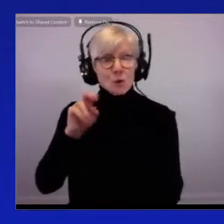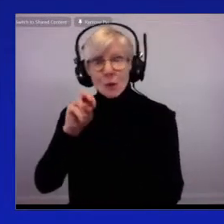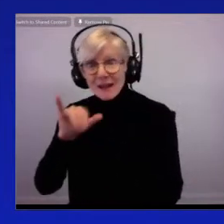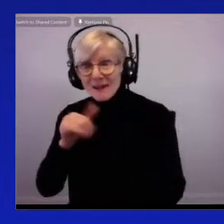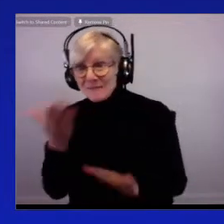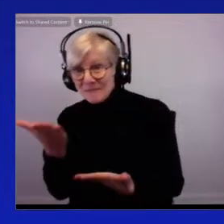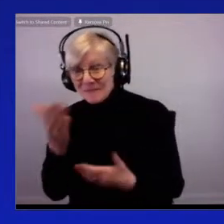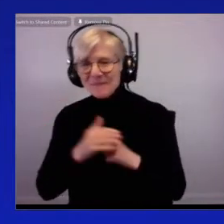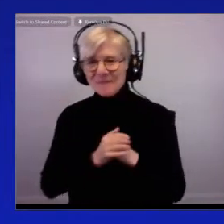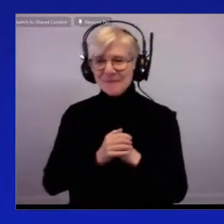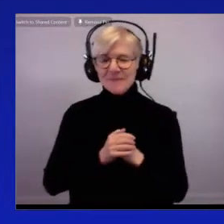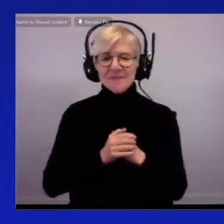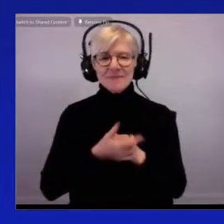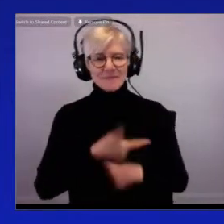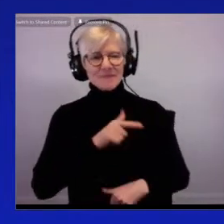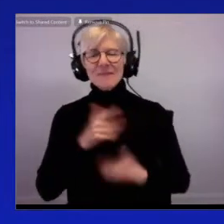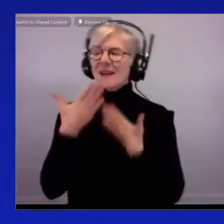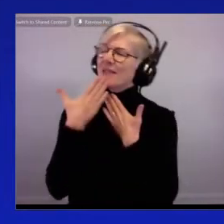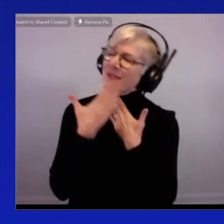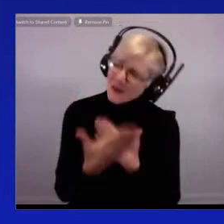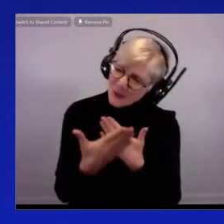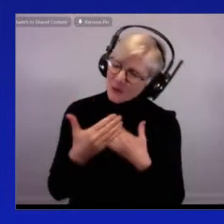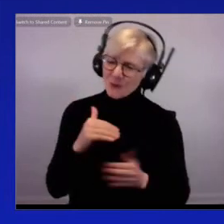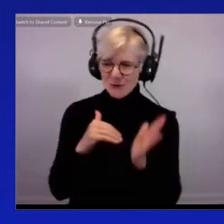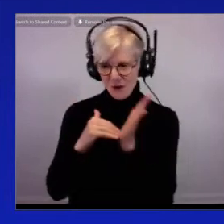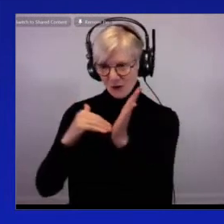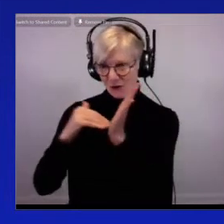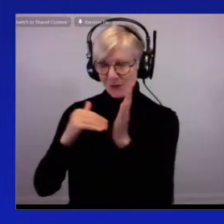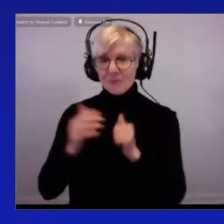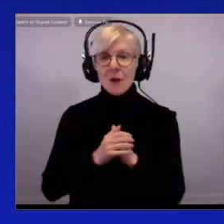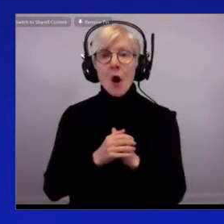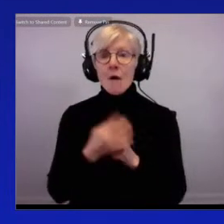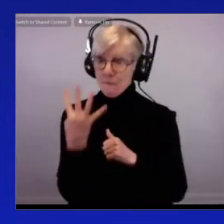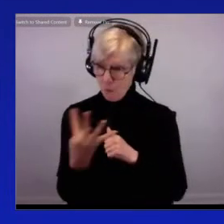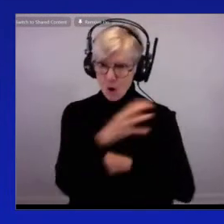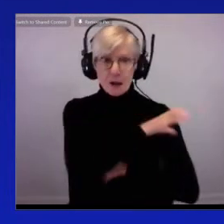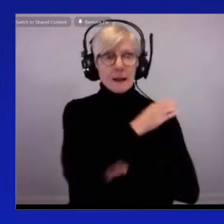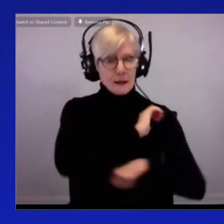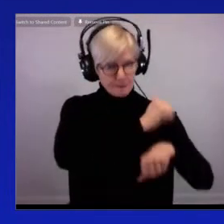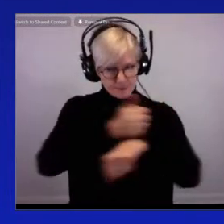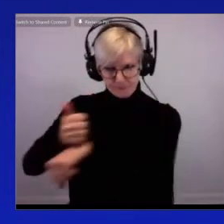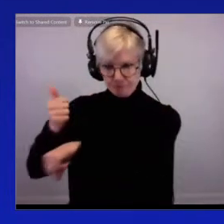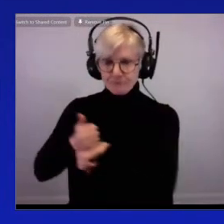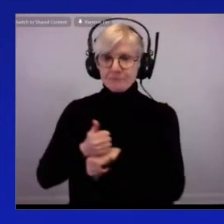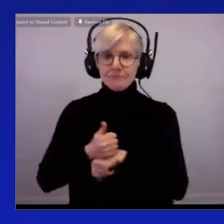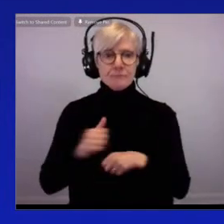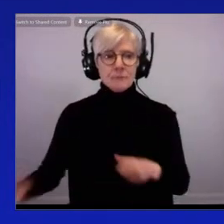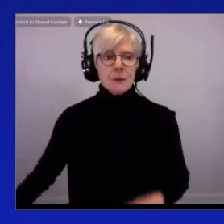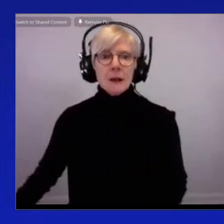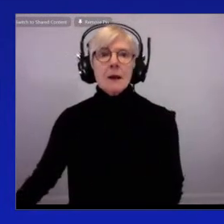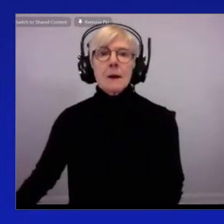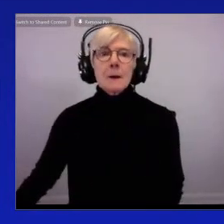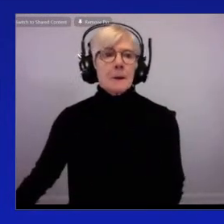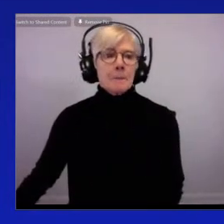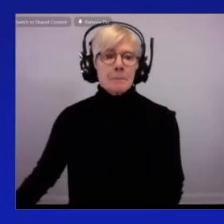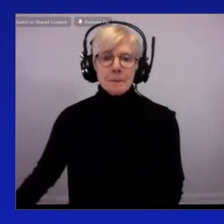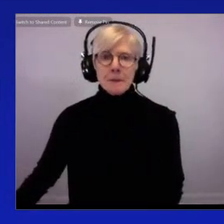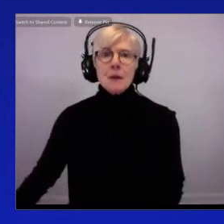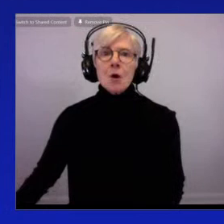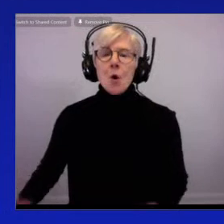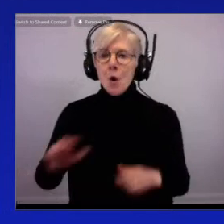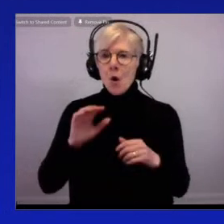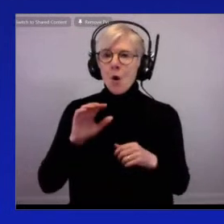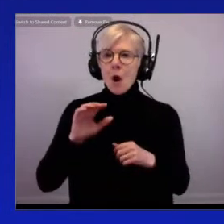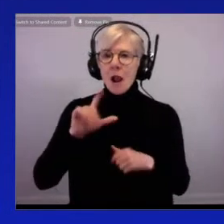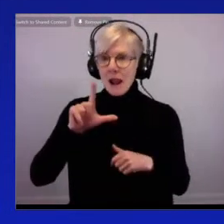Thank you, Dr. Etches. So we've identified our first 4 community vaccination clinics. They are, as you see here, the Horticultural Building